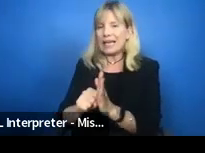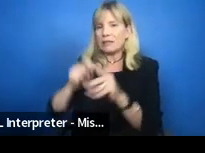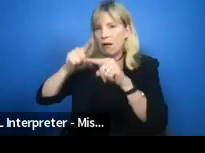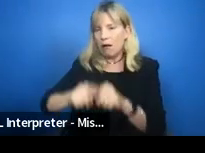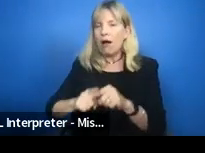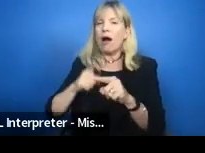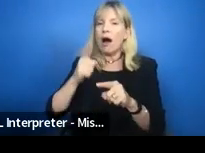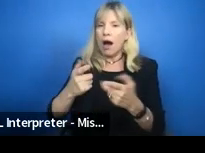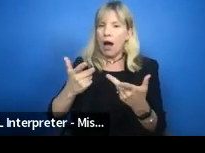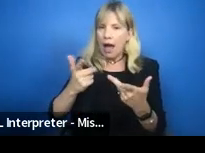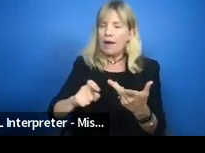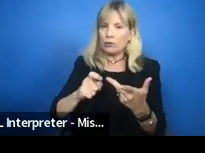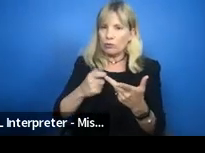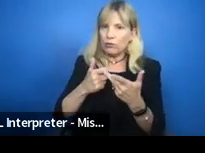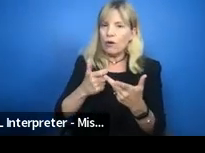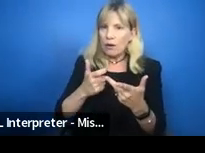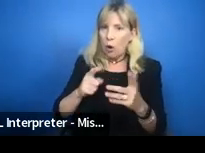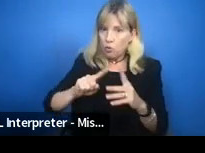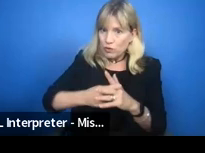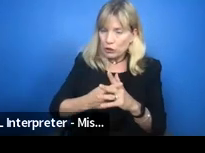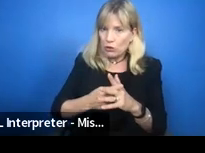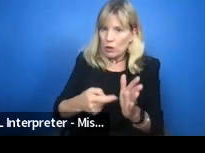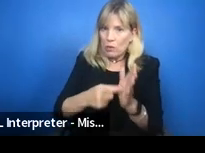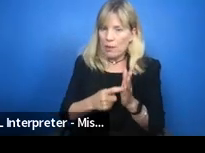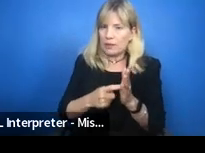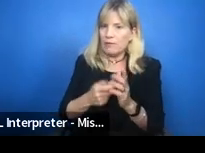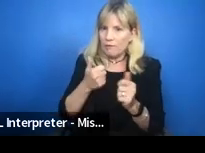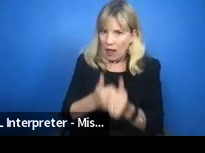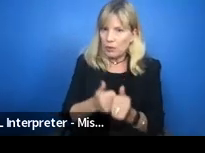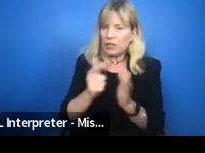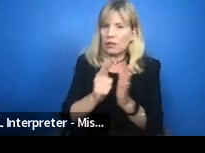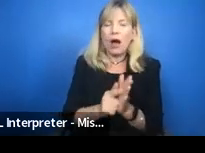original requirements under the law. So they can't